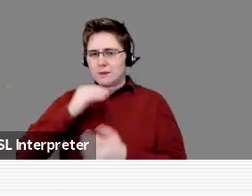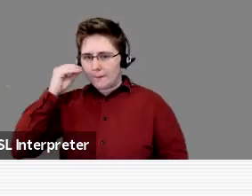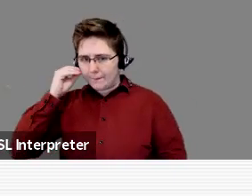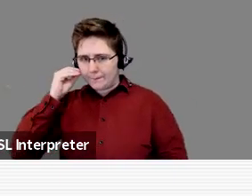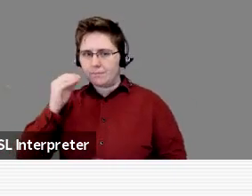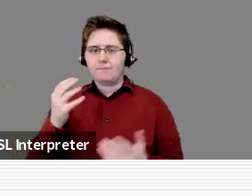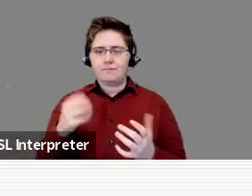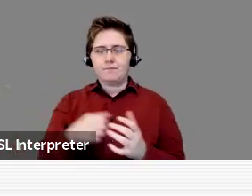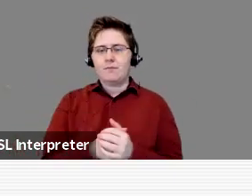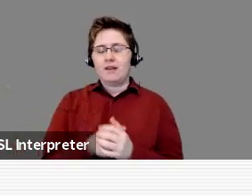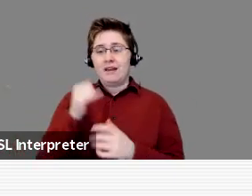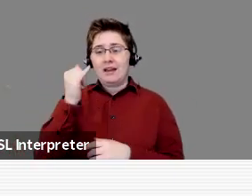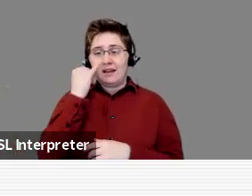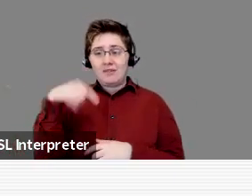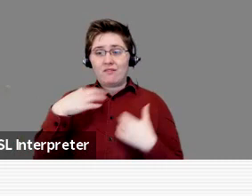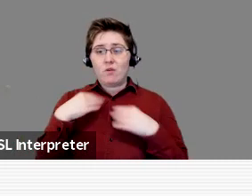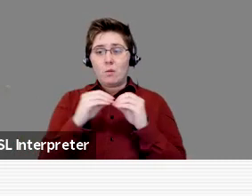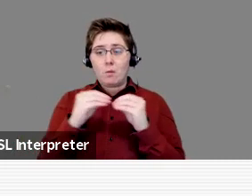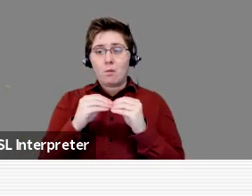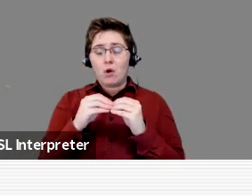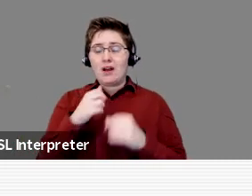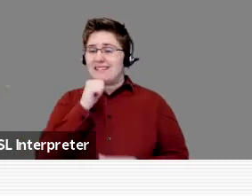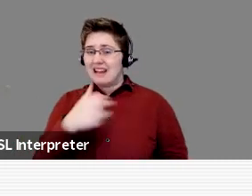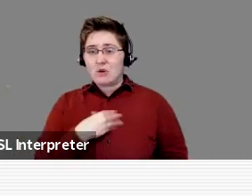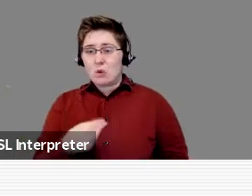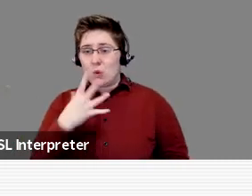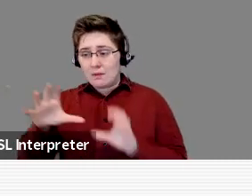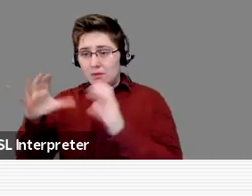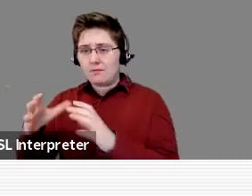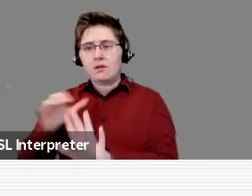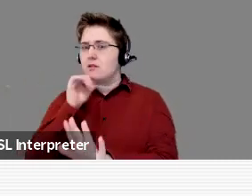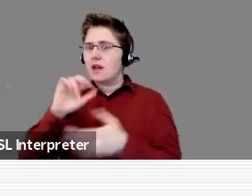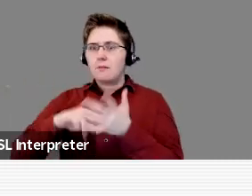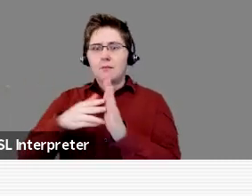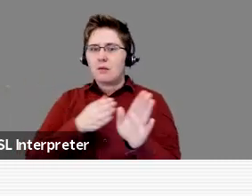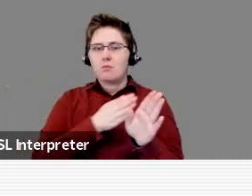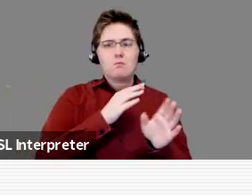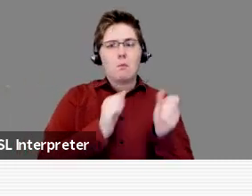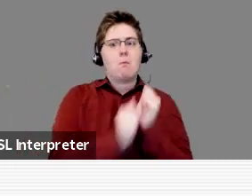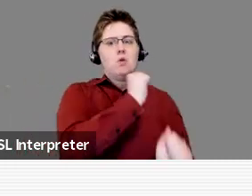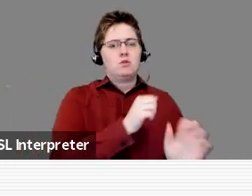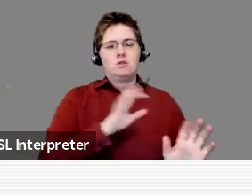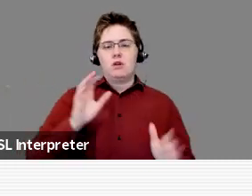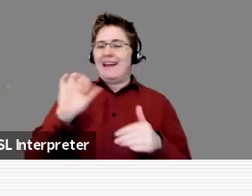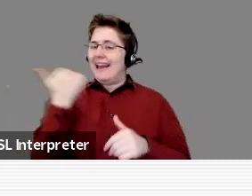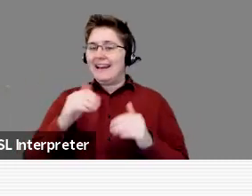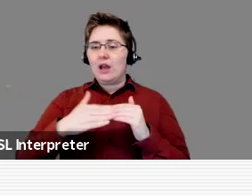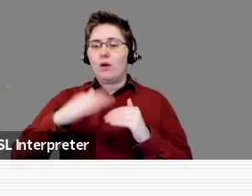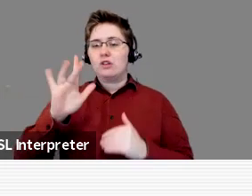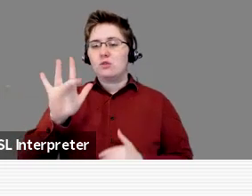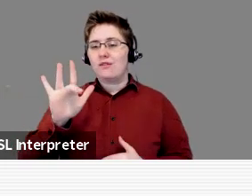nursing homes that have larger non-white populations, and this does not mean majority, we're talking anything more than 25